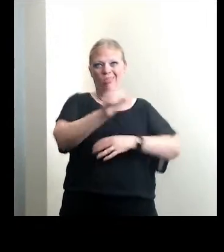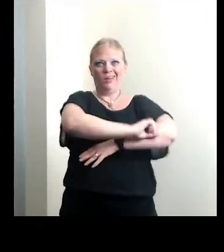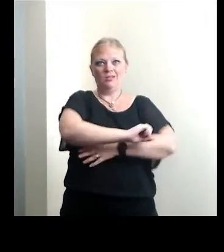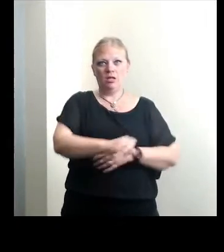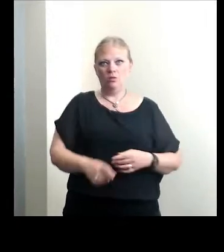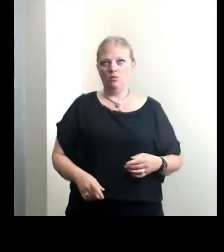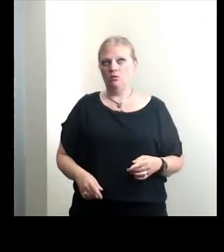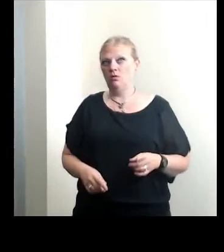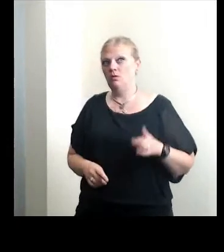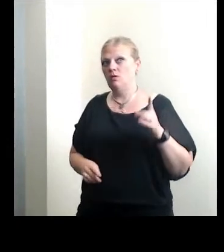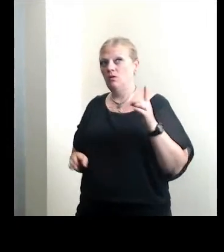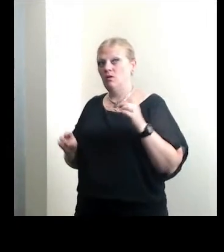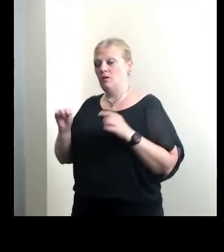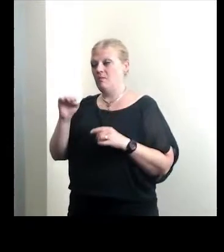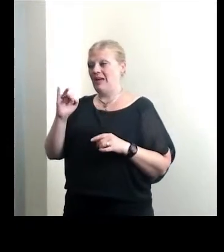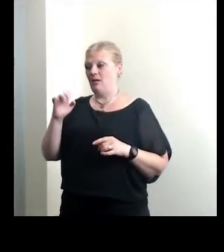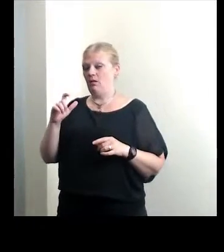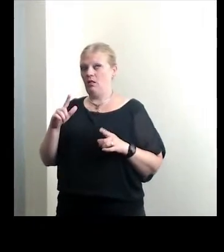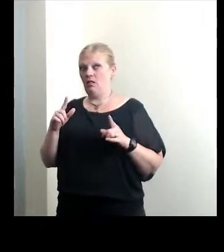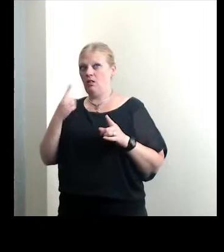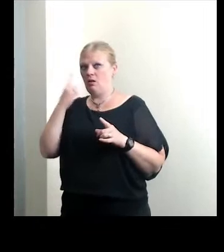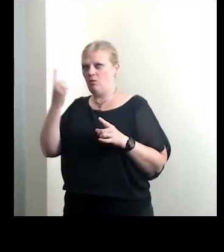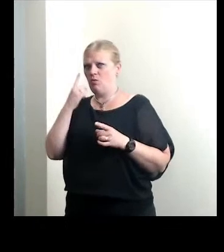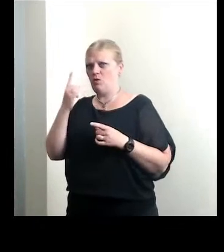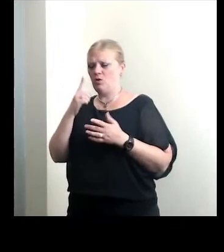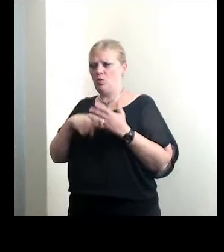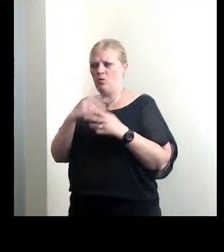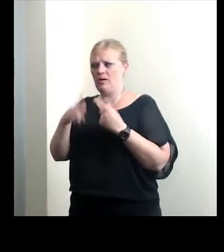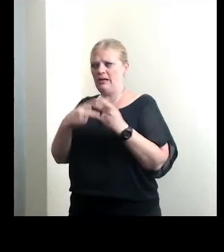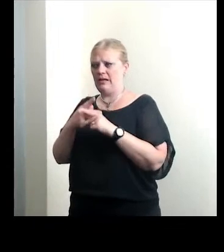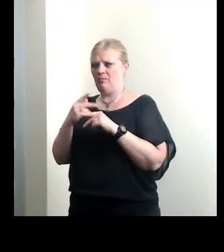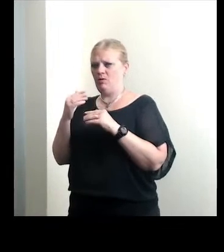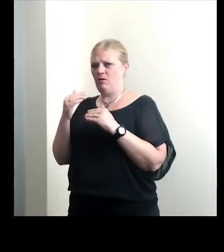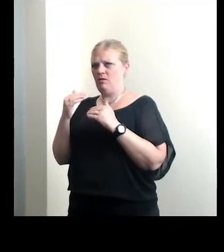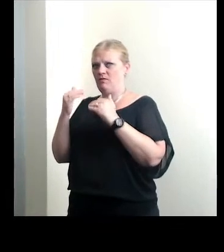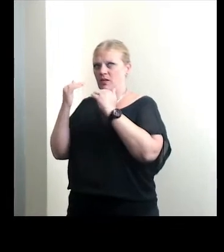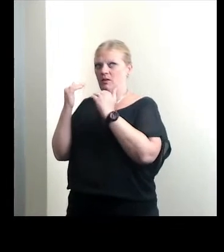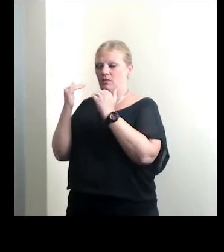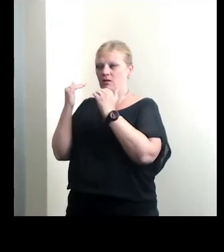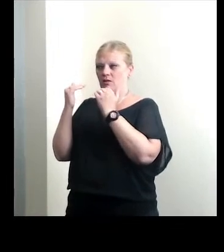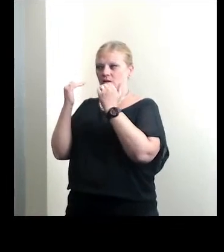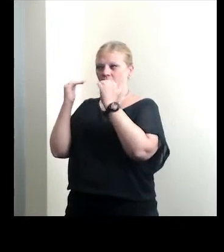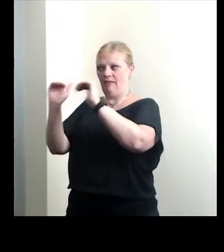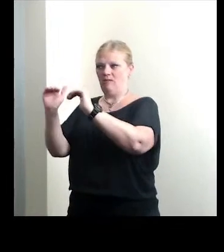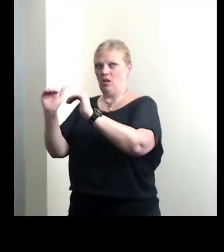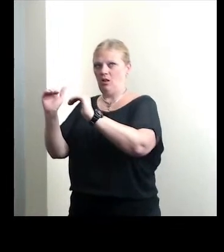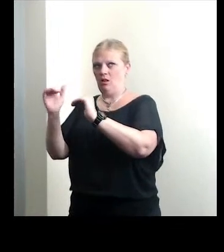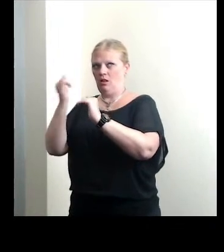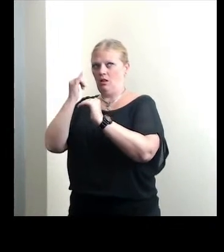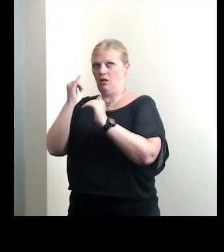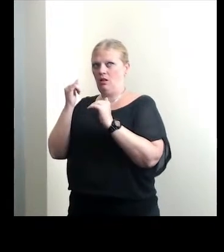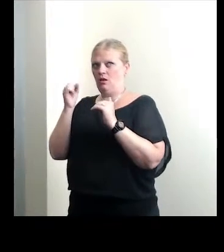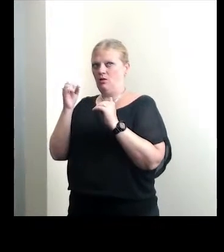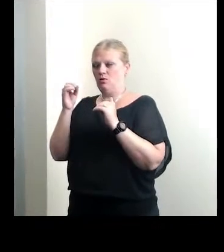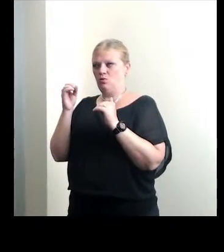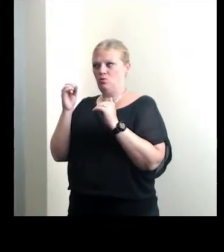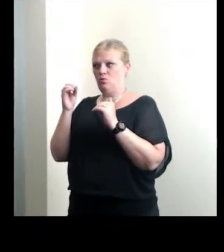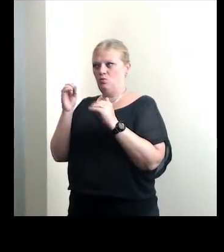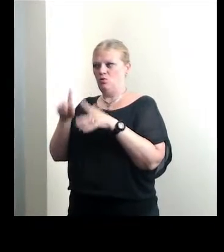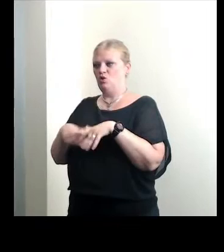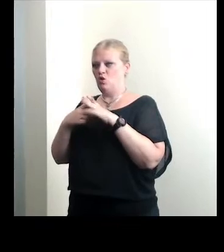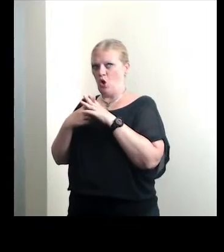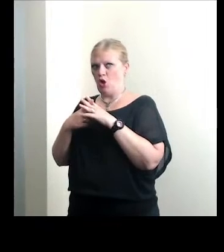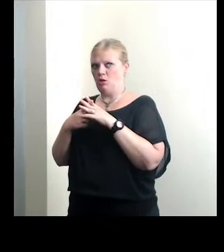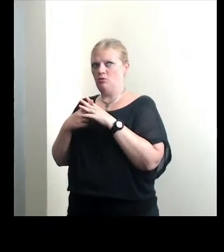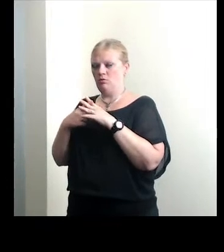Michael? Mark, just wondering what sort of threshold it would take for you to want to expand any kind of restrictions. I know